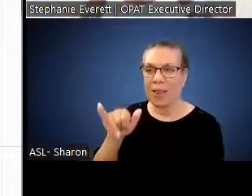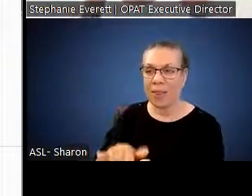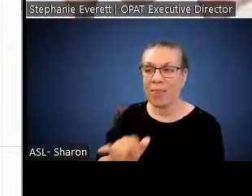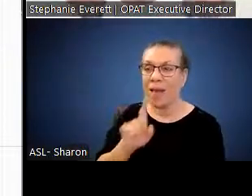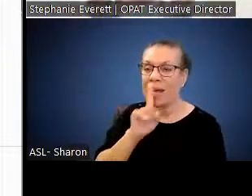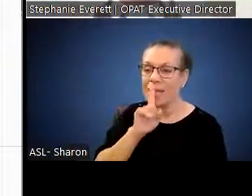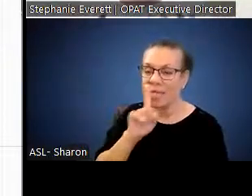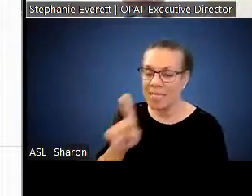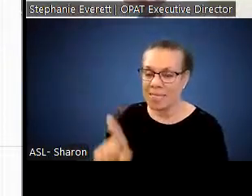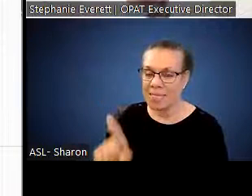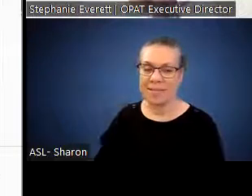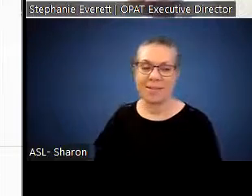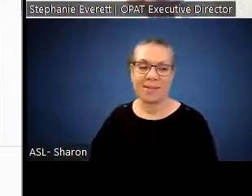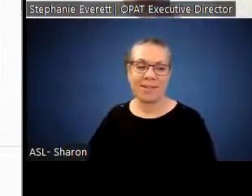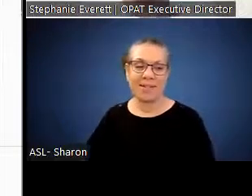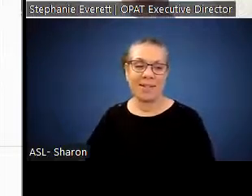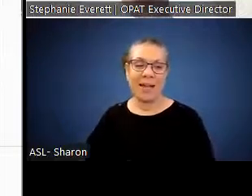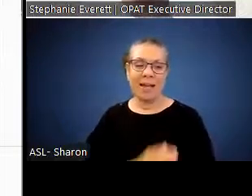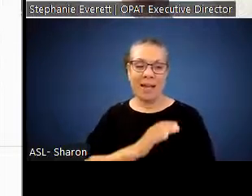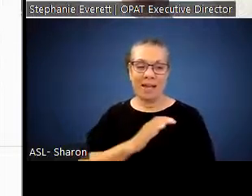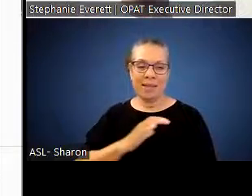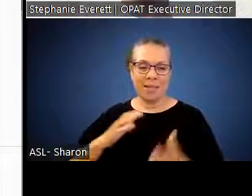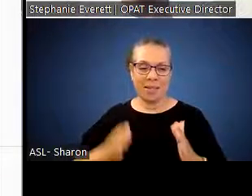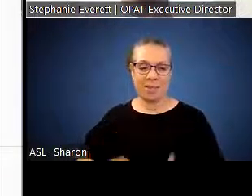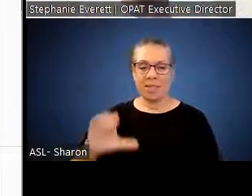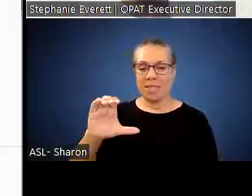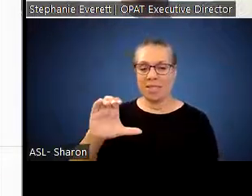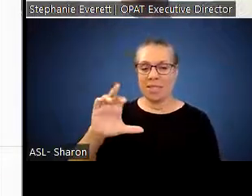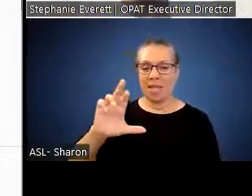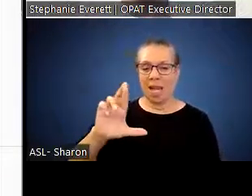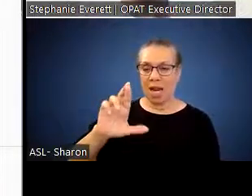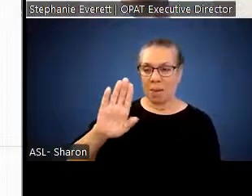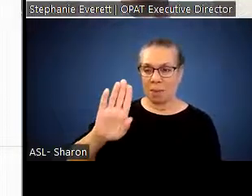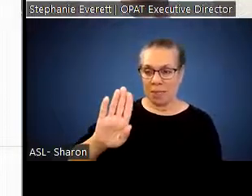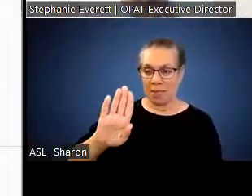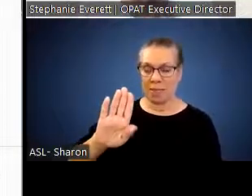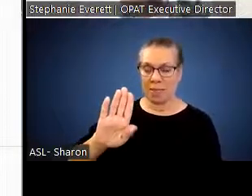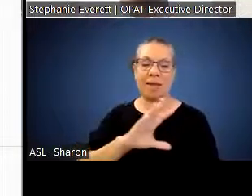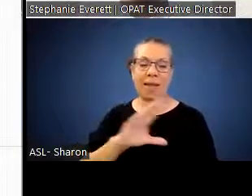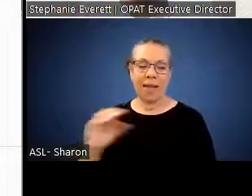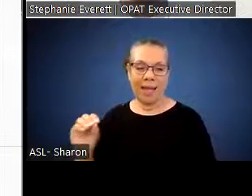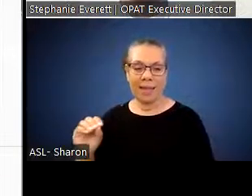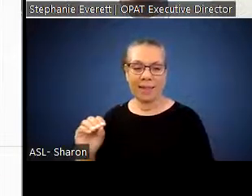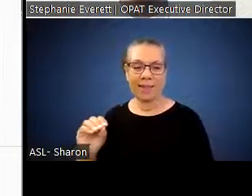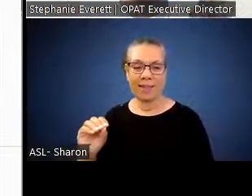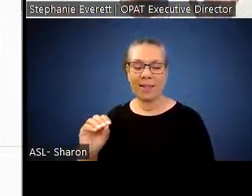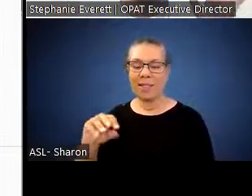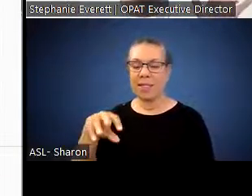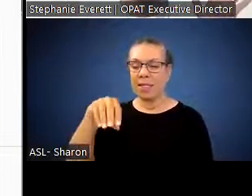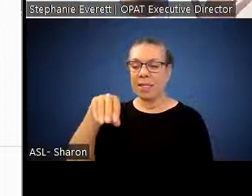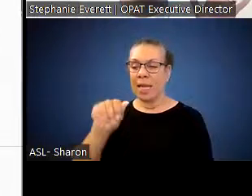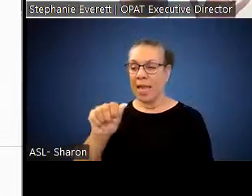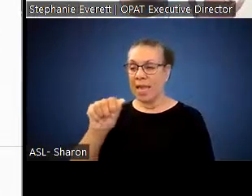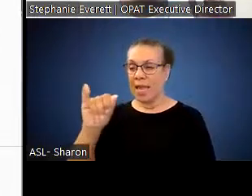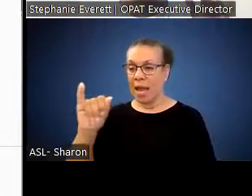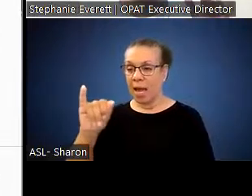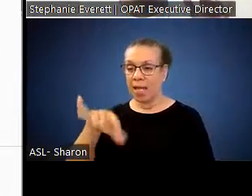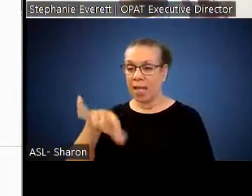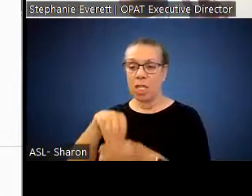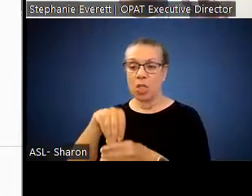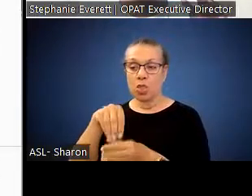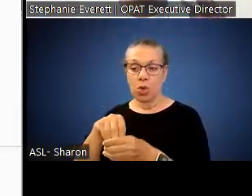there's the commission, the CRB, and the internal affairs. So really just putting that out. You all can keep scrolling. So we did